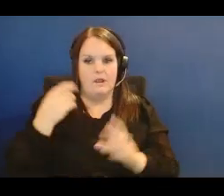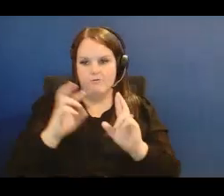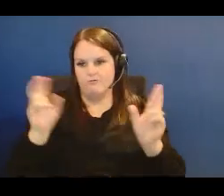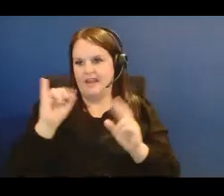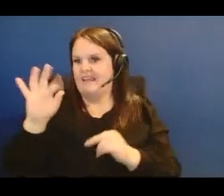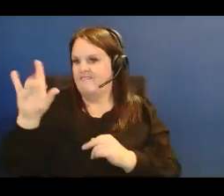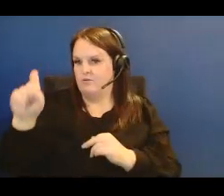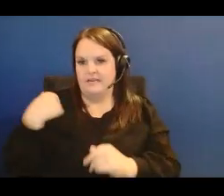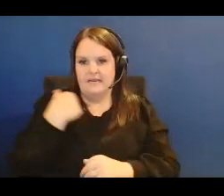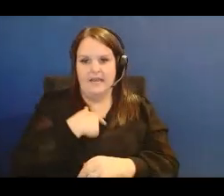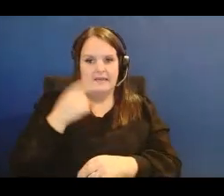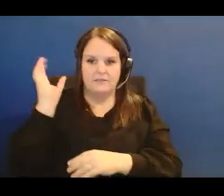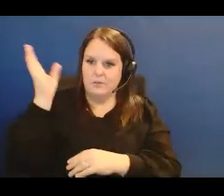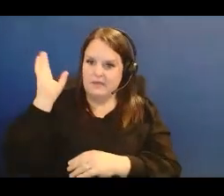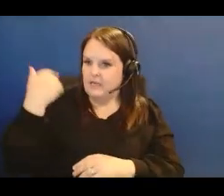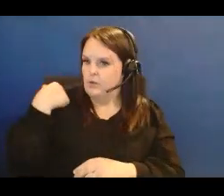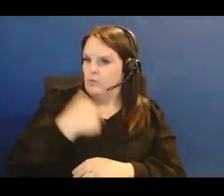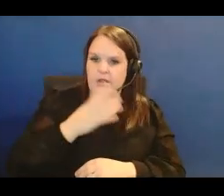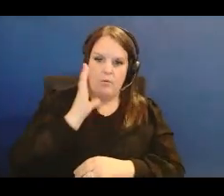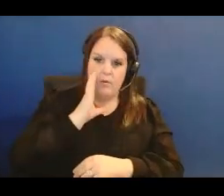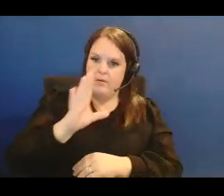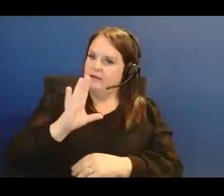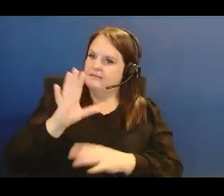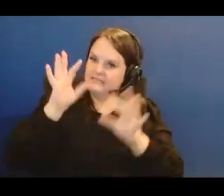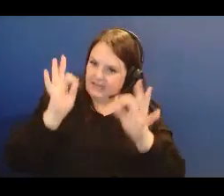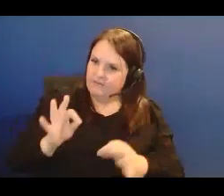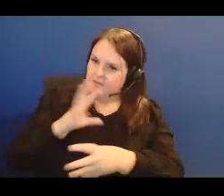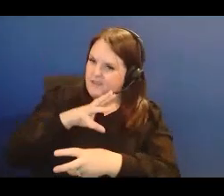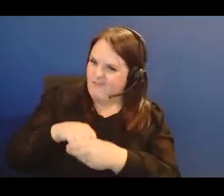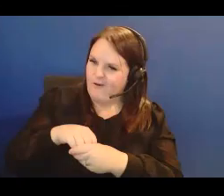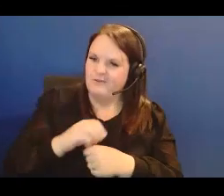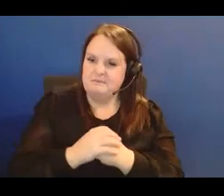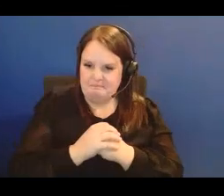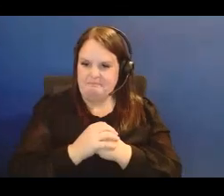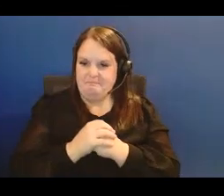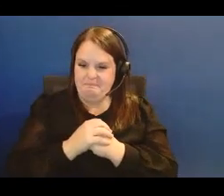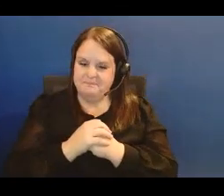us to present, we will reciprocate. So thank Okay, you. thanks.